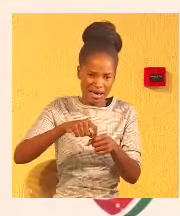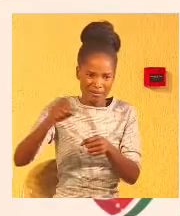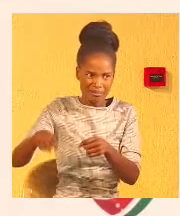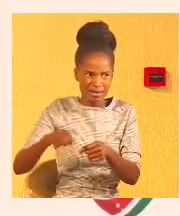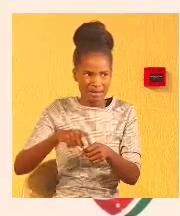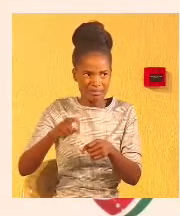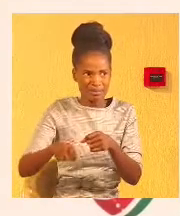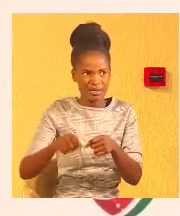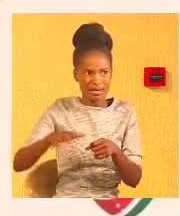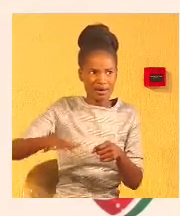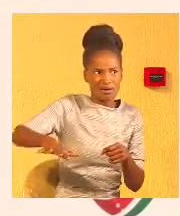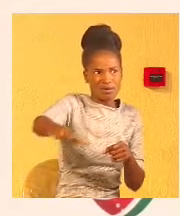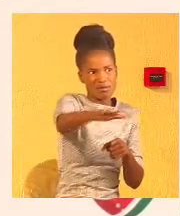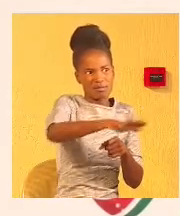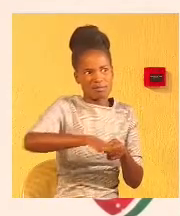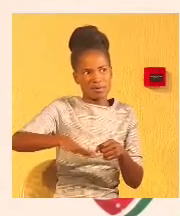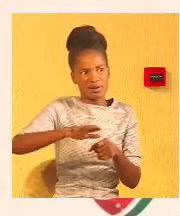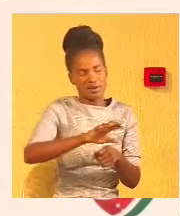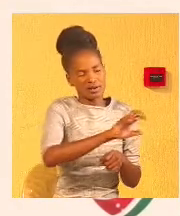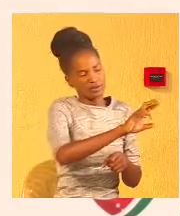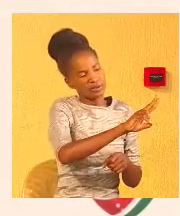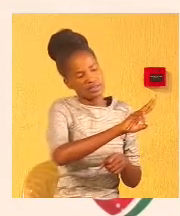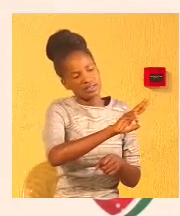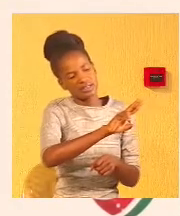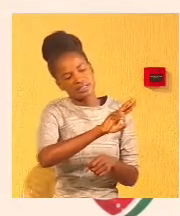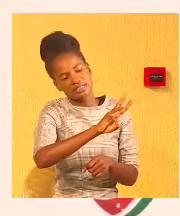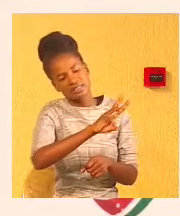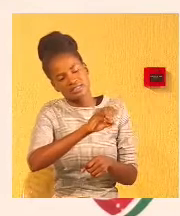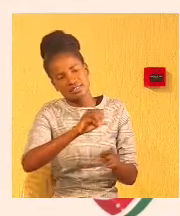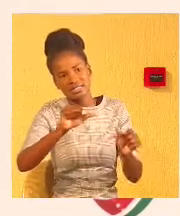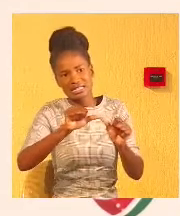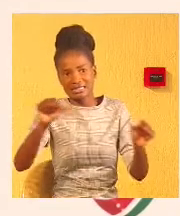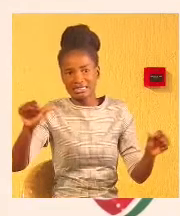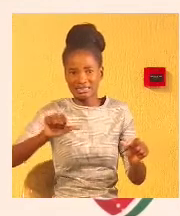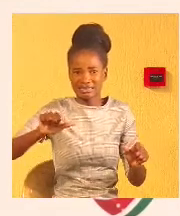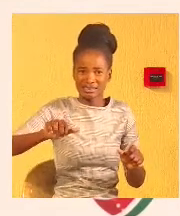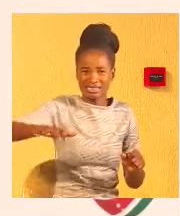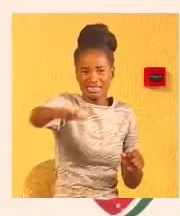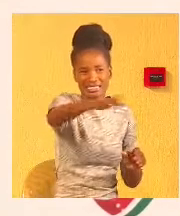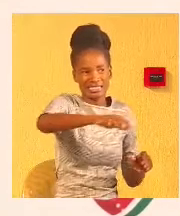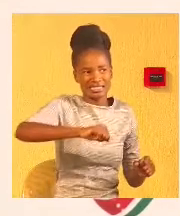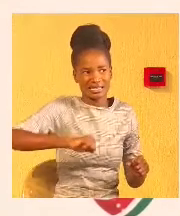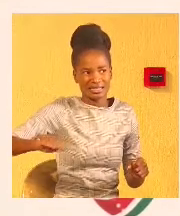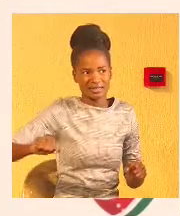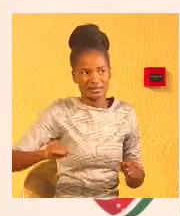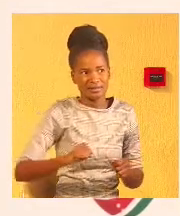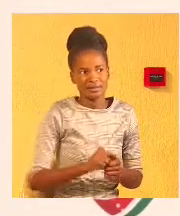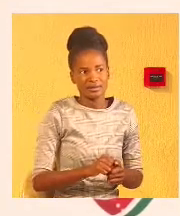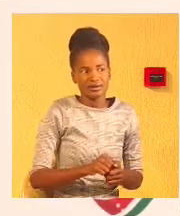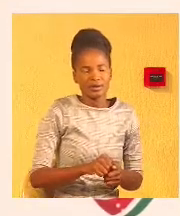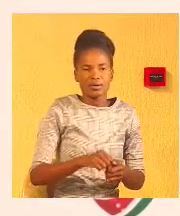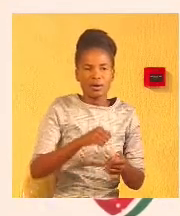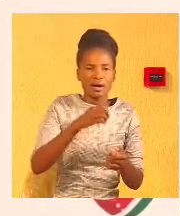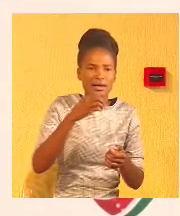on an area of 260,000 hectares. We were producing 60 tons in the